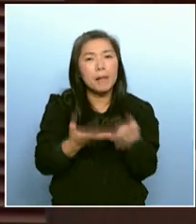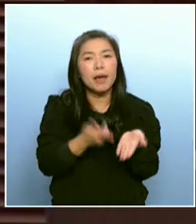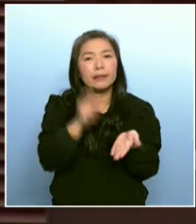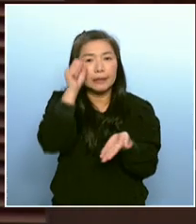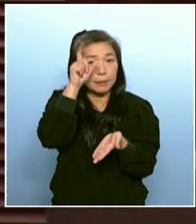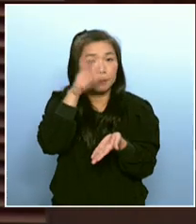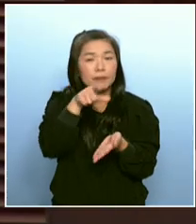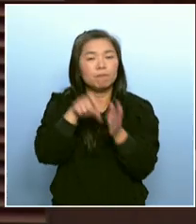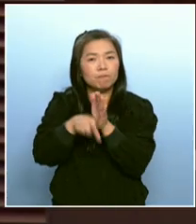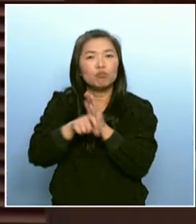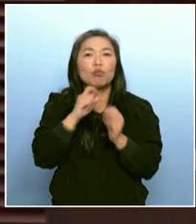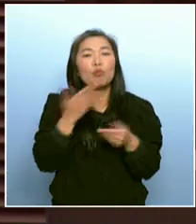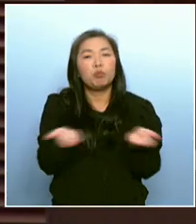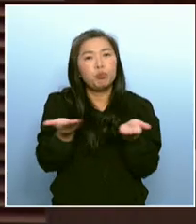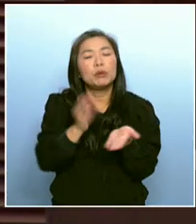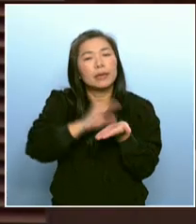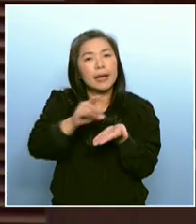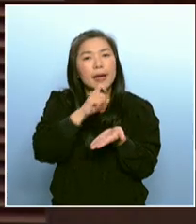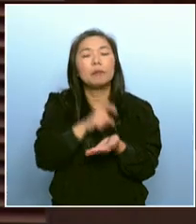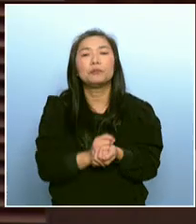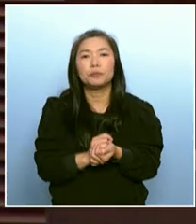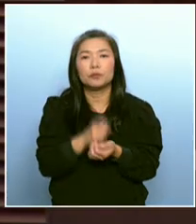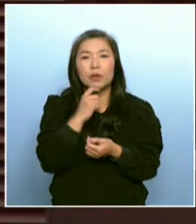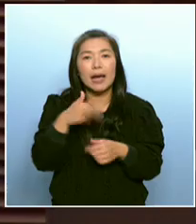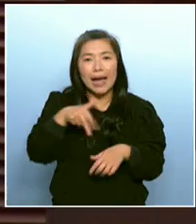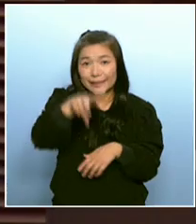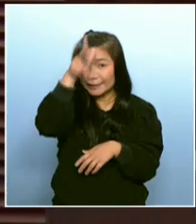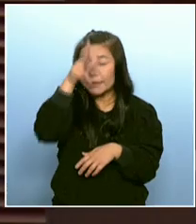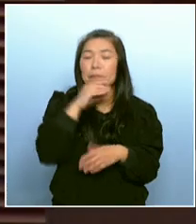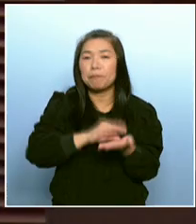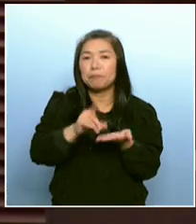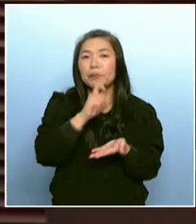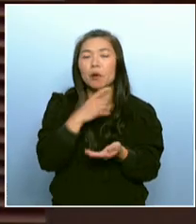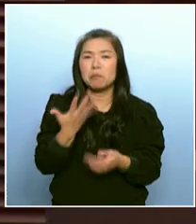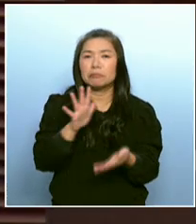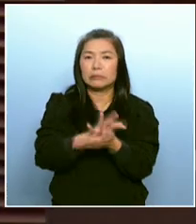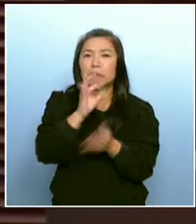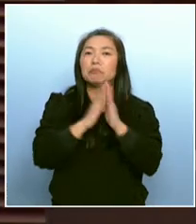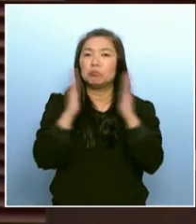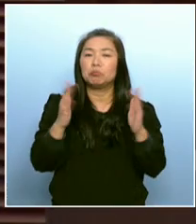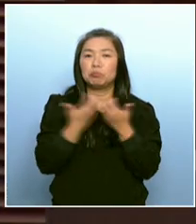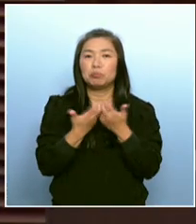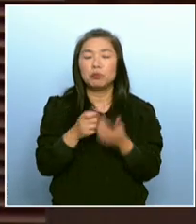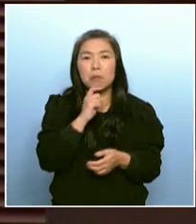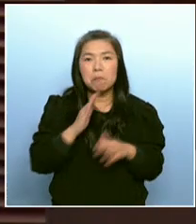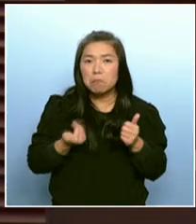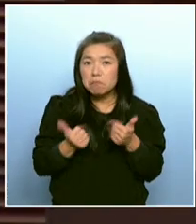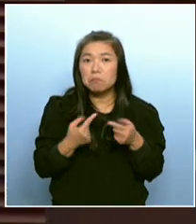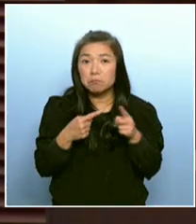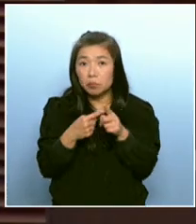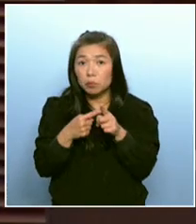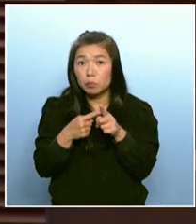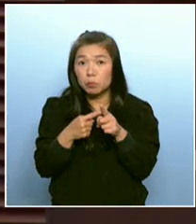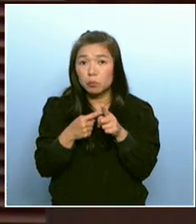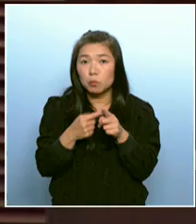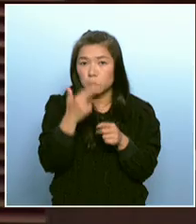their parents and mentors, special financial incentives for children who have achieved their saving targets, and administrative expenses. Each project will run for